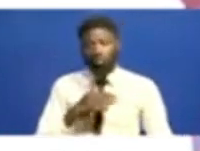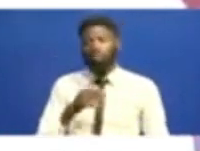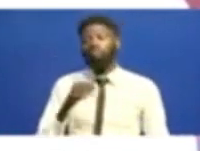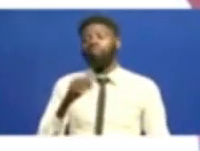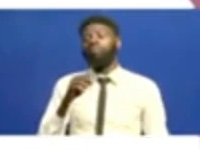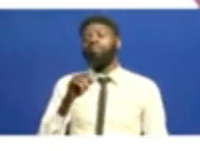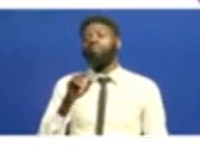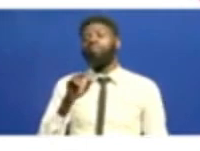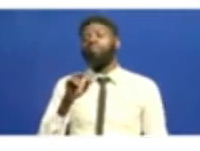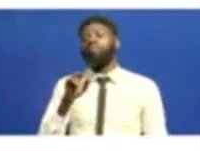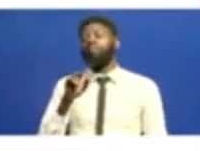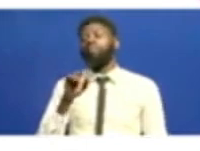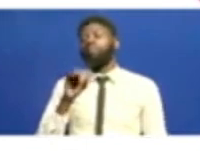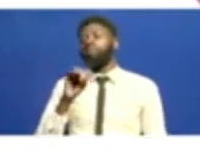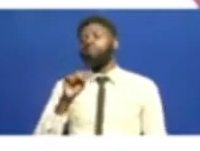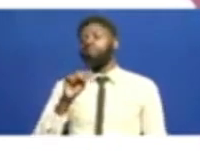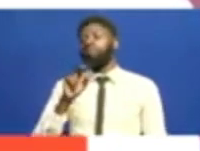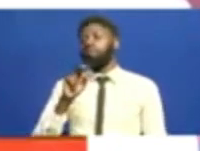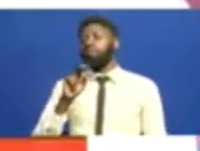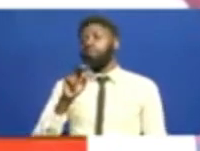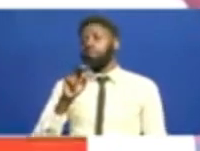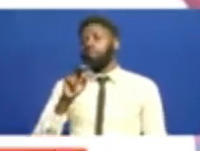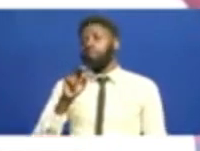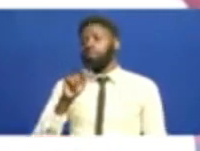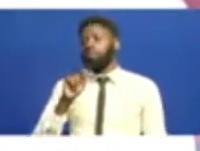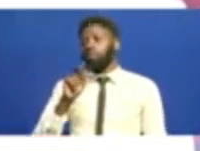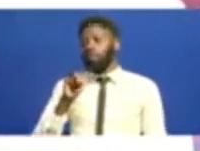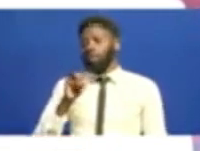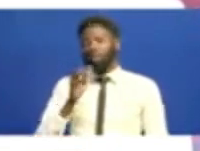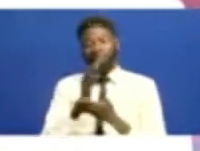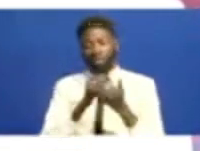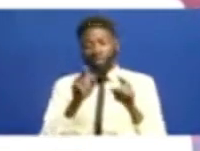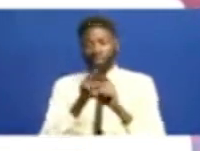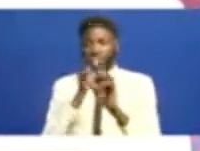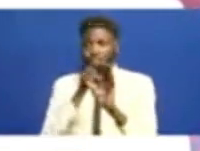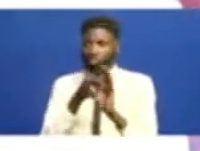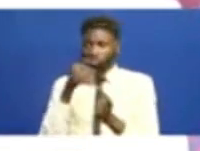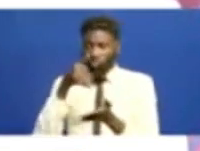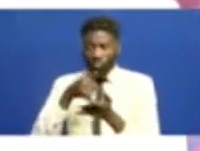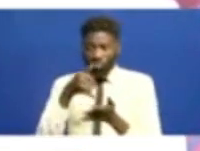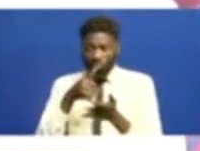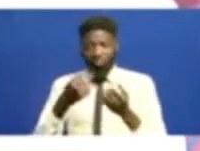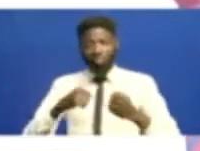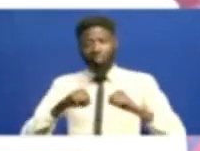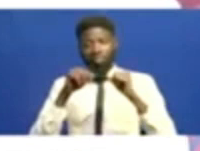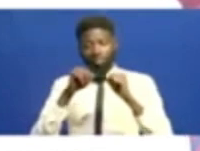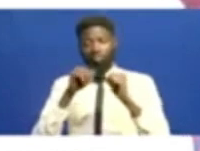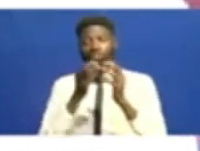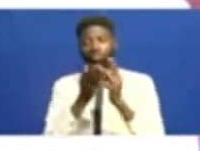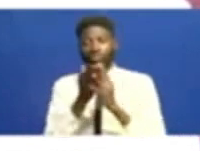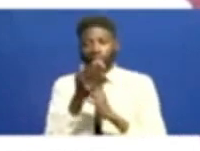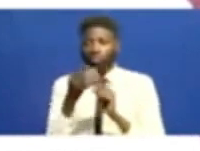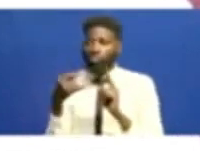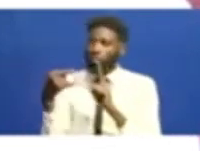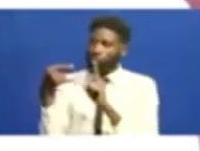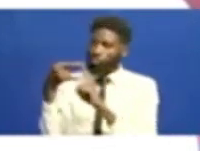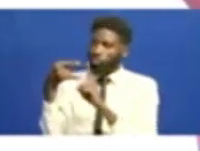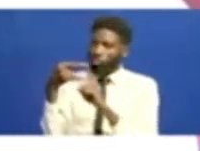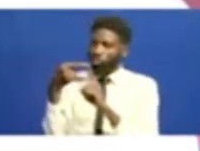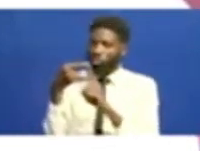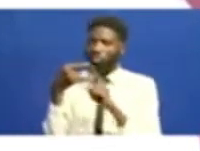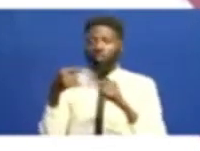the board members who are all here, some who participated, including the chair via Zoom, that they